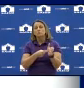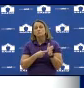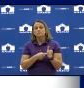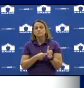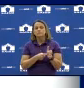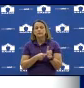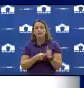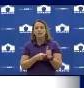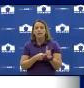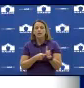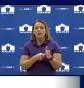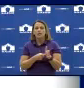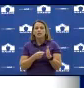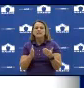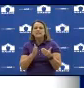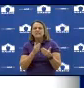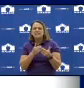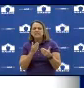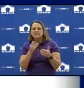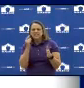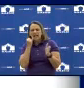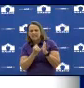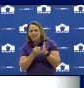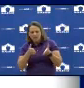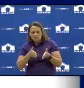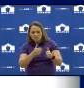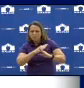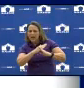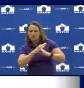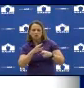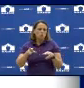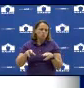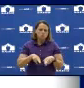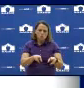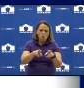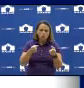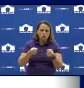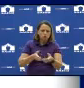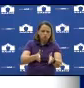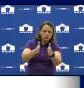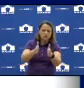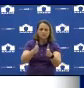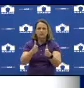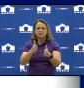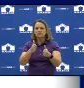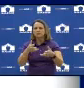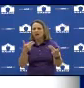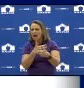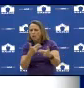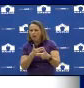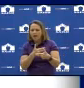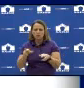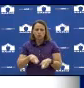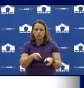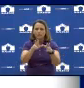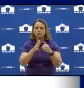use easily identifiable boundaries, roads, streets, highways, creeks, rivers. That helps us when we draw the